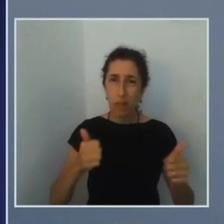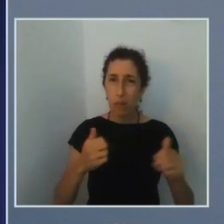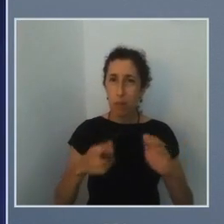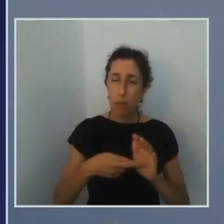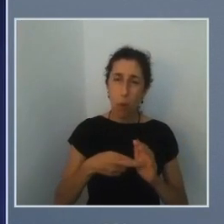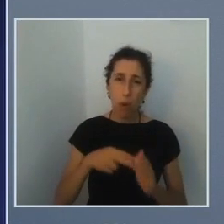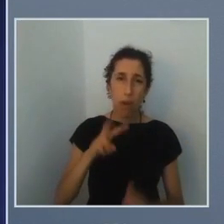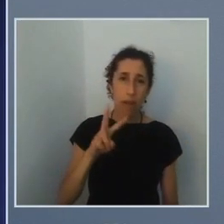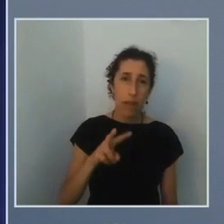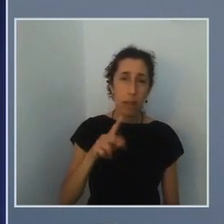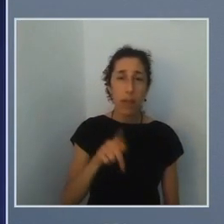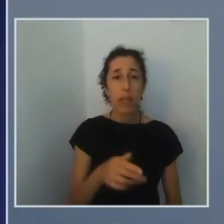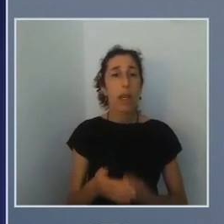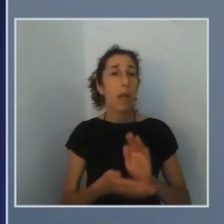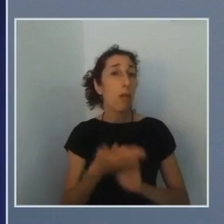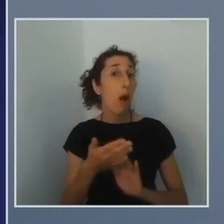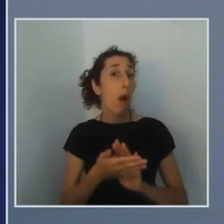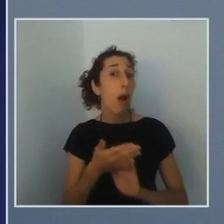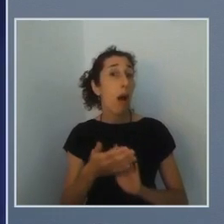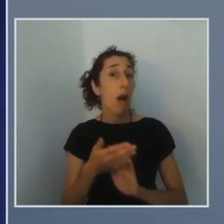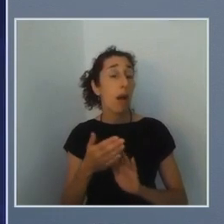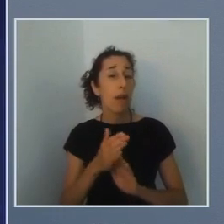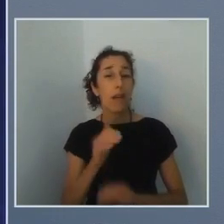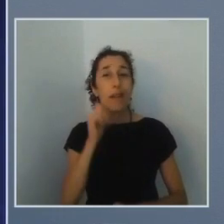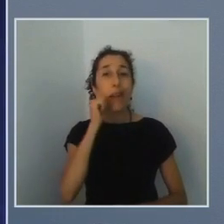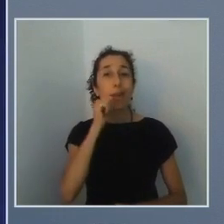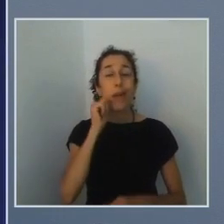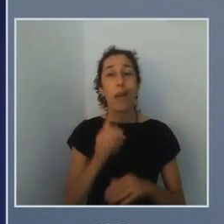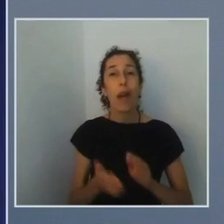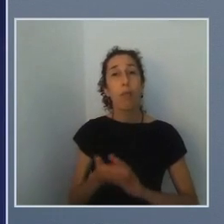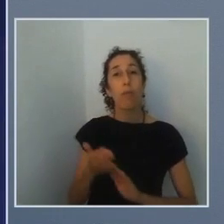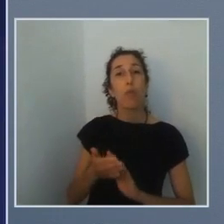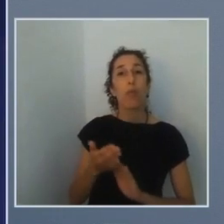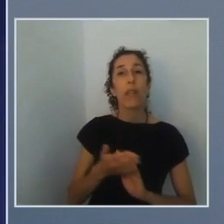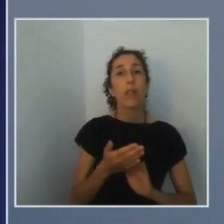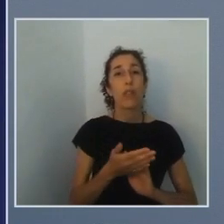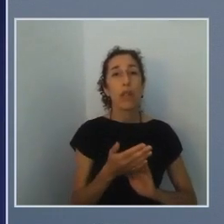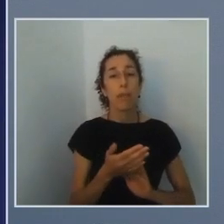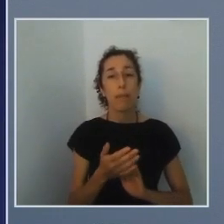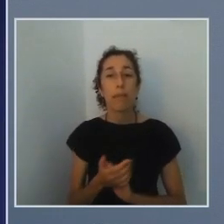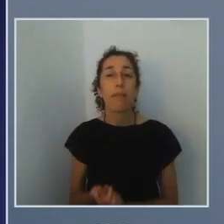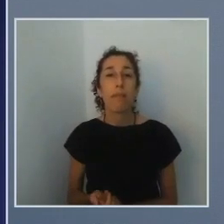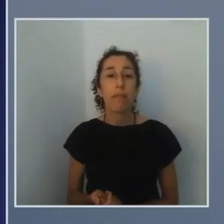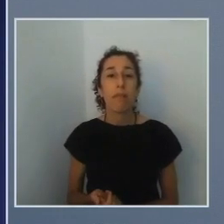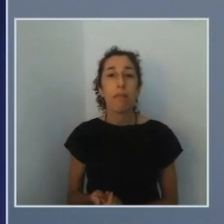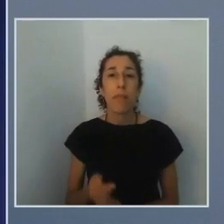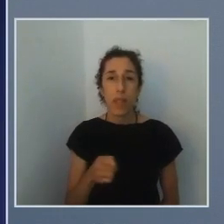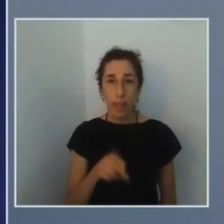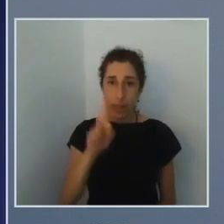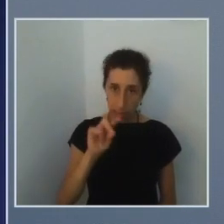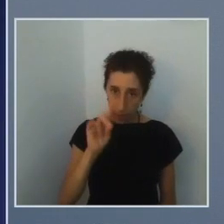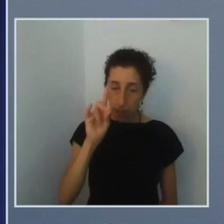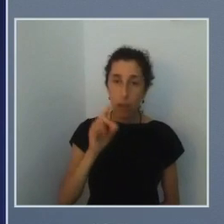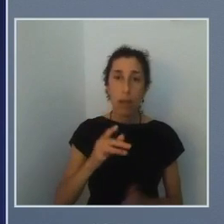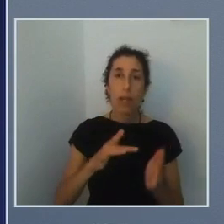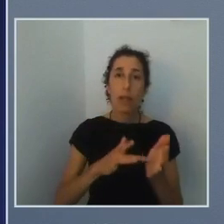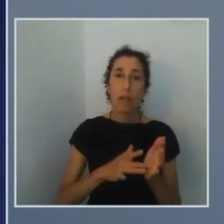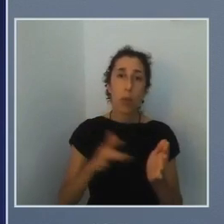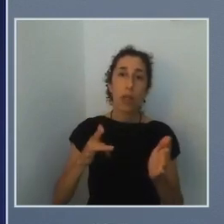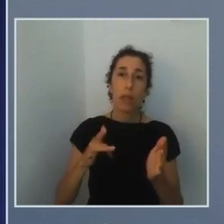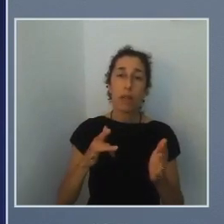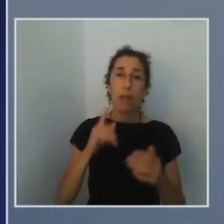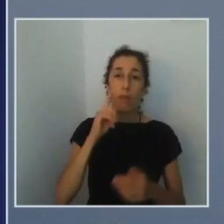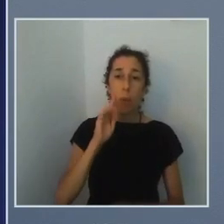Mr. LaPierre exploited the organization for his and his family's financial benefit and the benefit